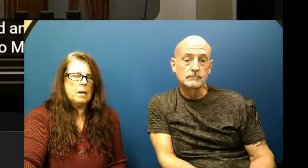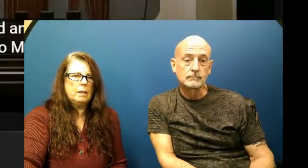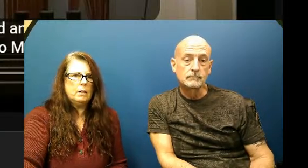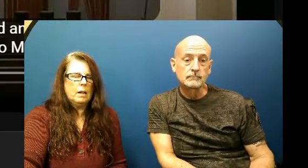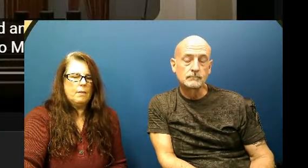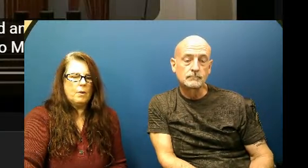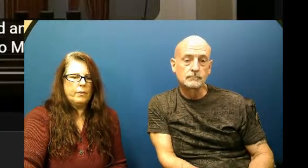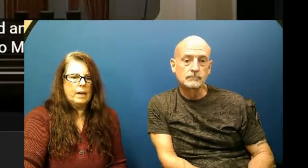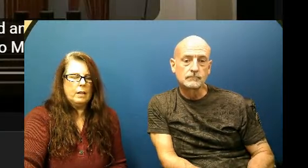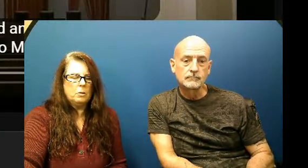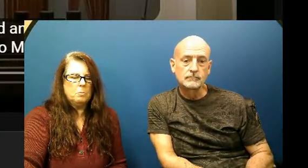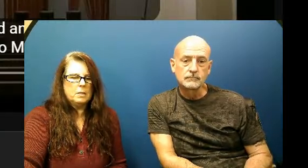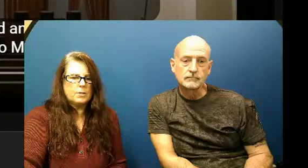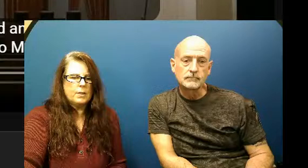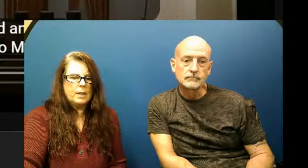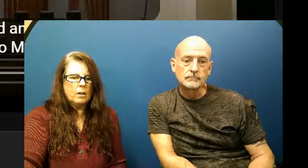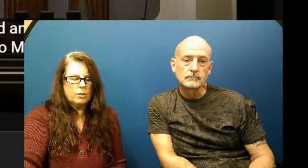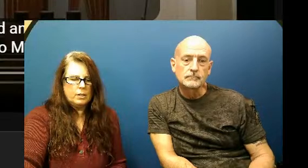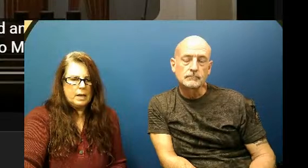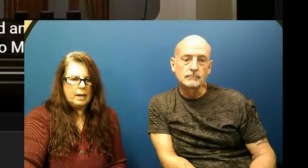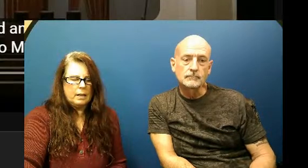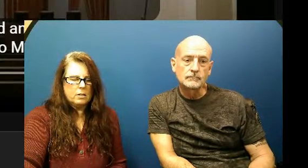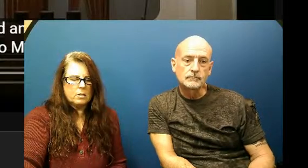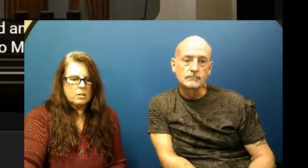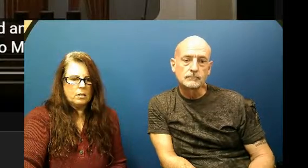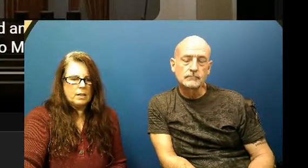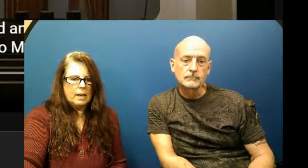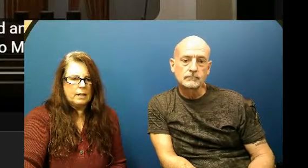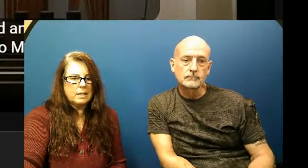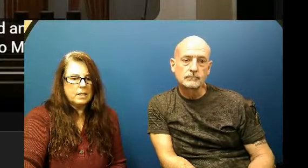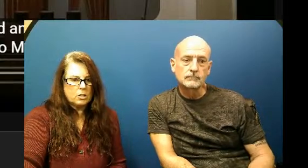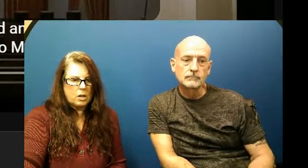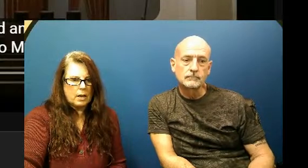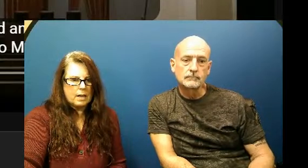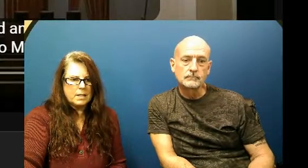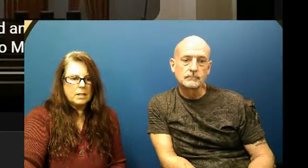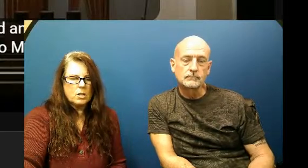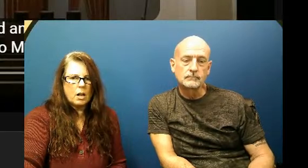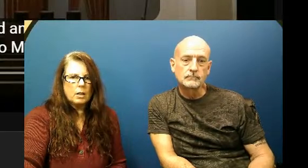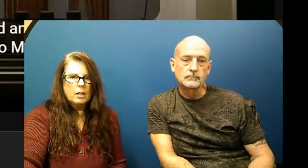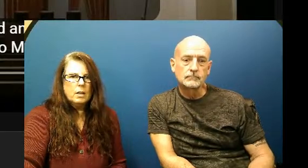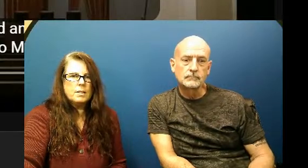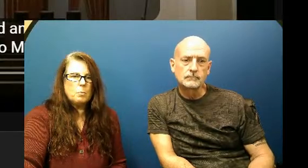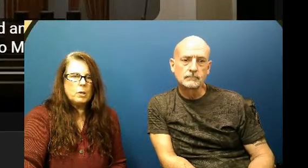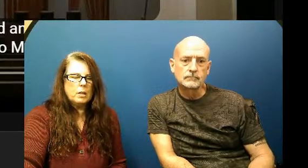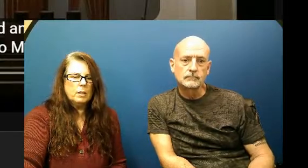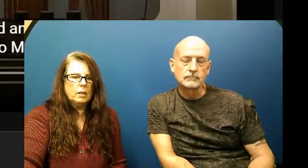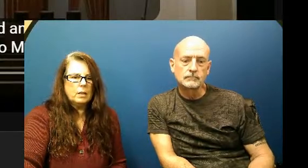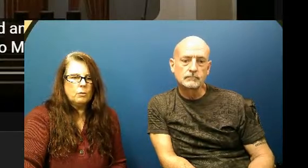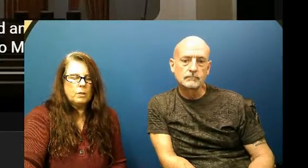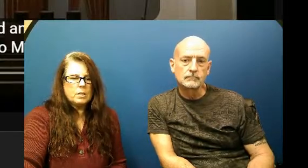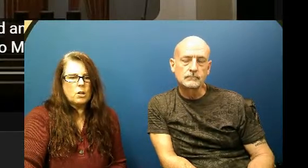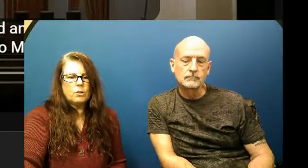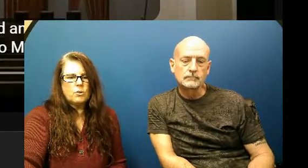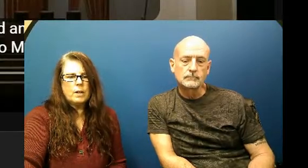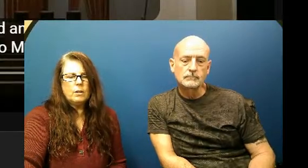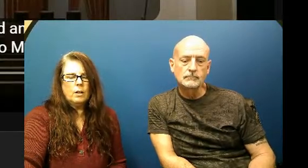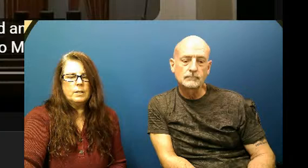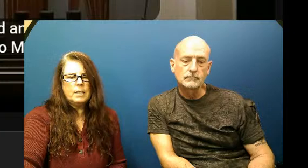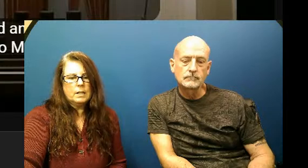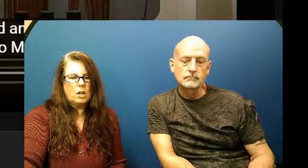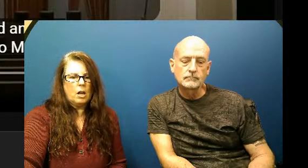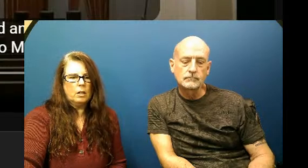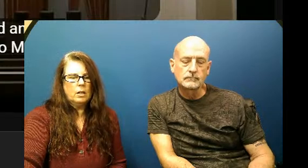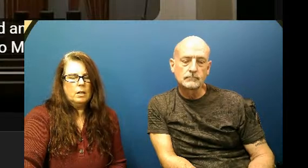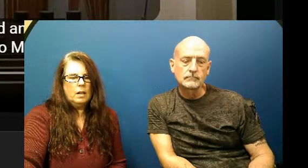Temu might not have all the elements there yet that TikTok has. TikTok, someone can literally start a trend